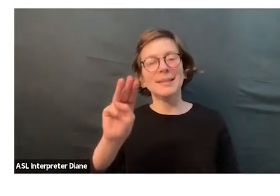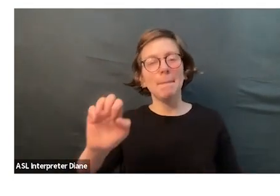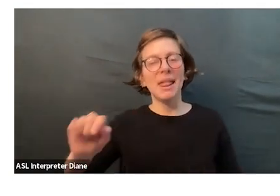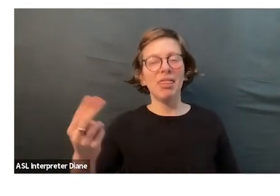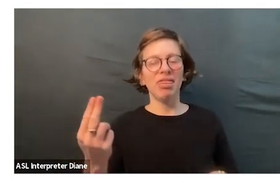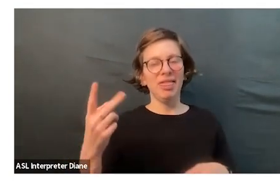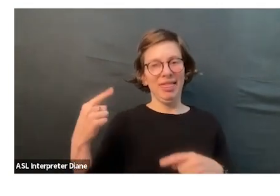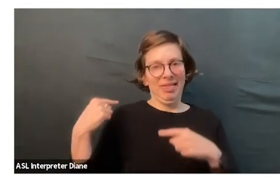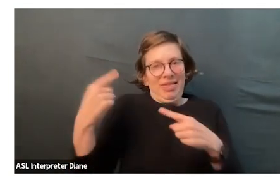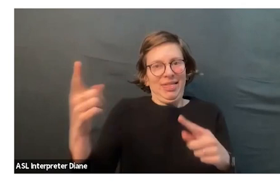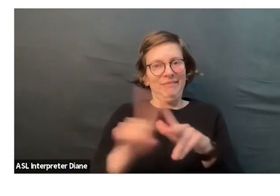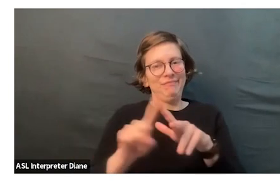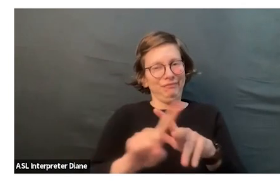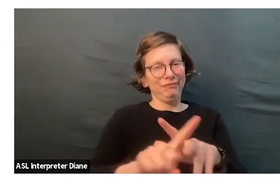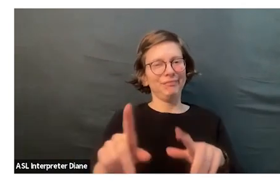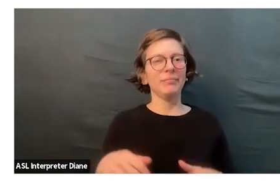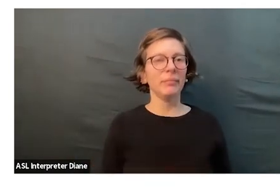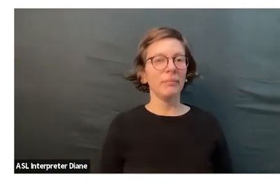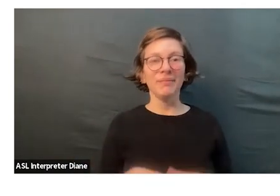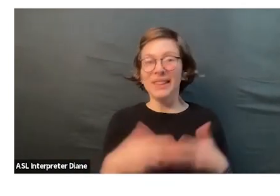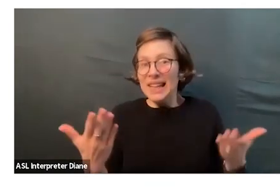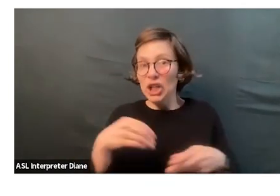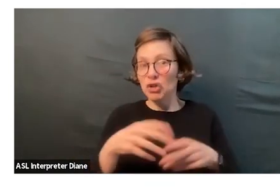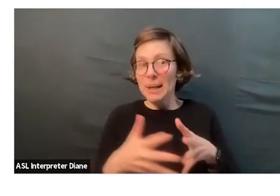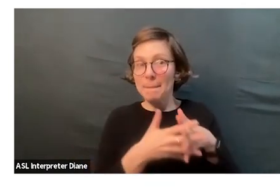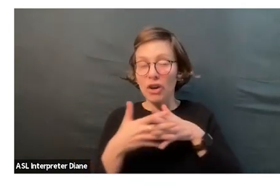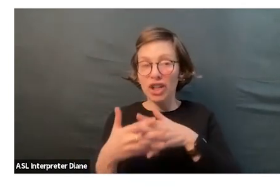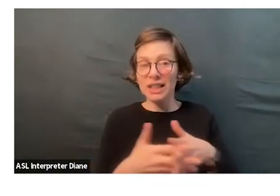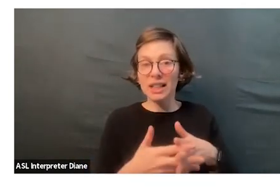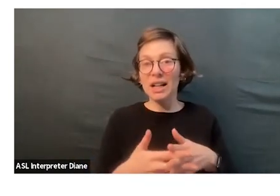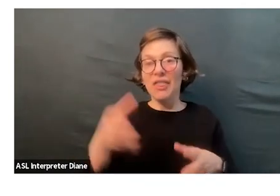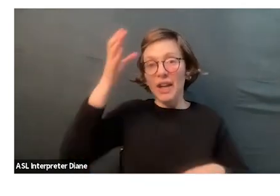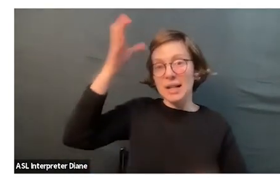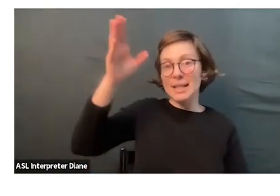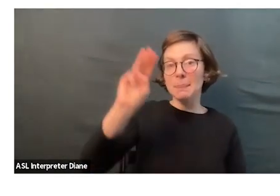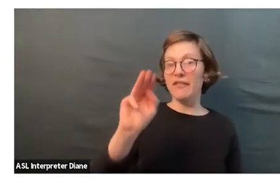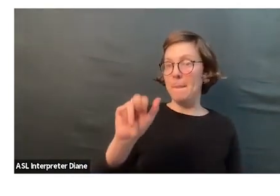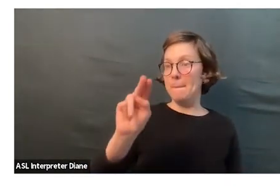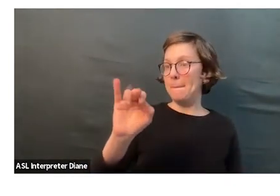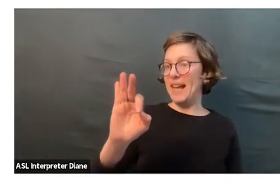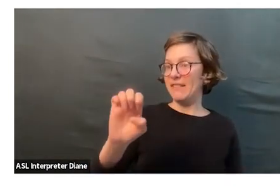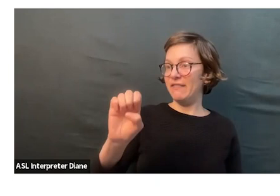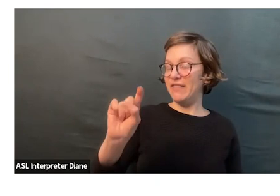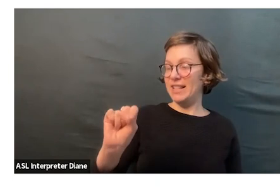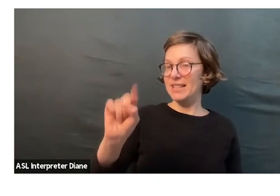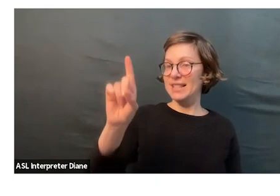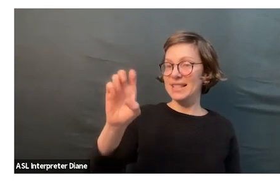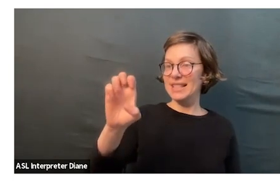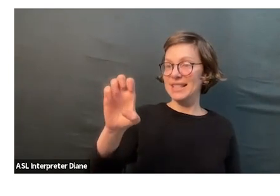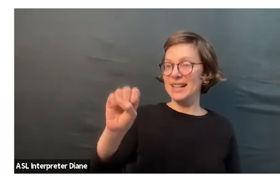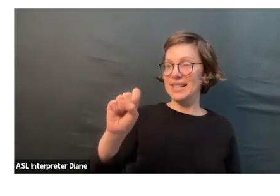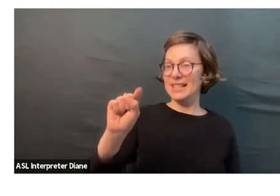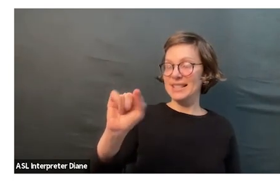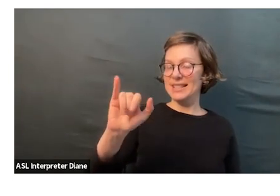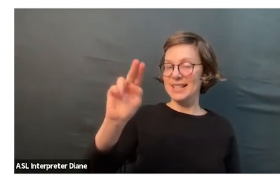to property rights, claim to land, claim to resources, claim to power, that just continues to evolve no matter where we place it. We can place it in Australia,